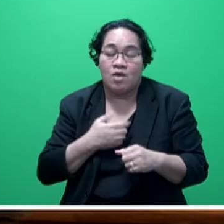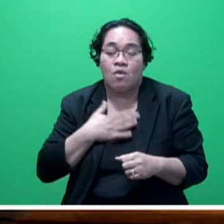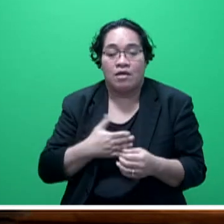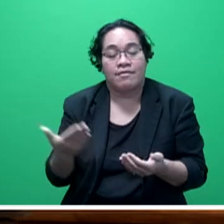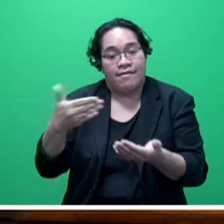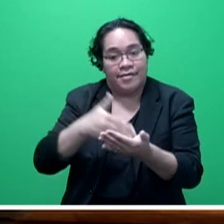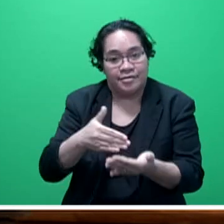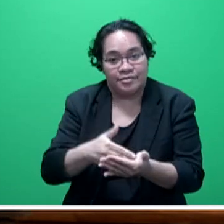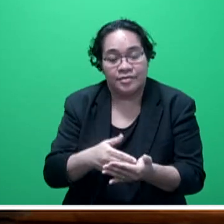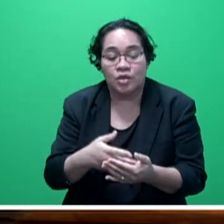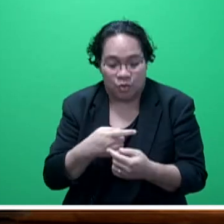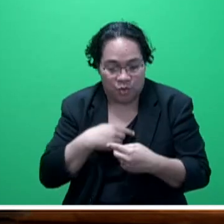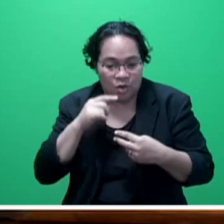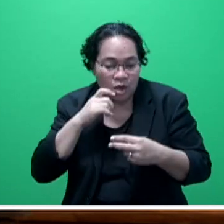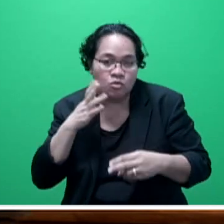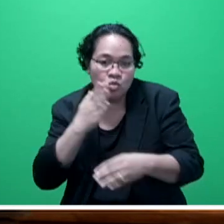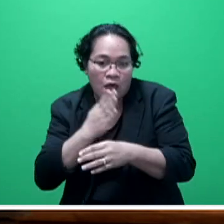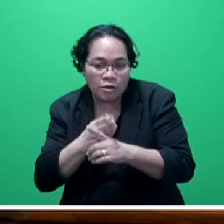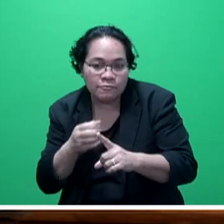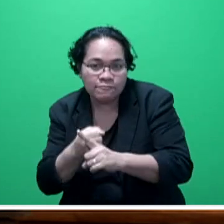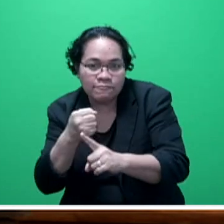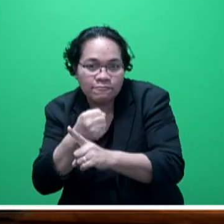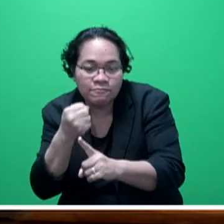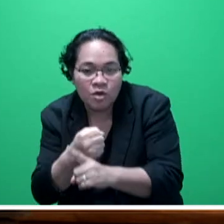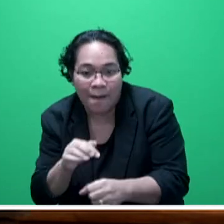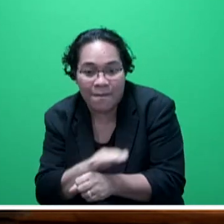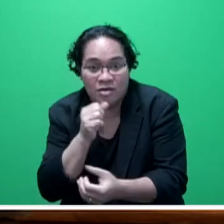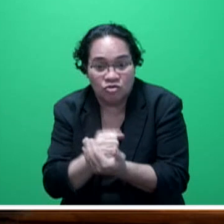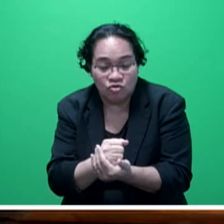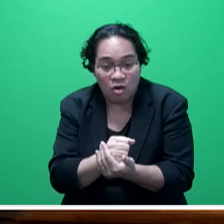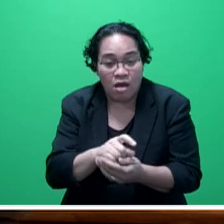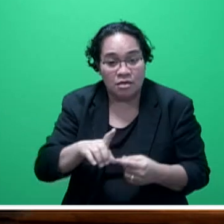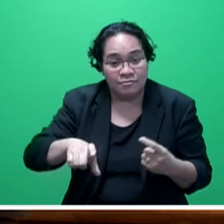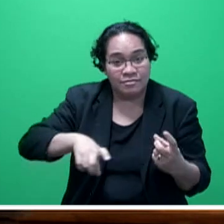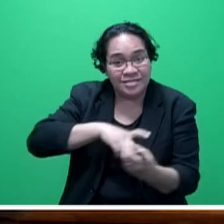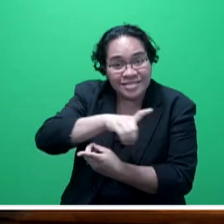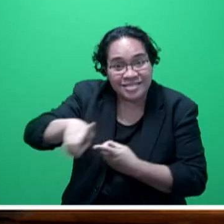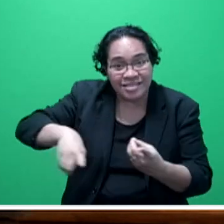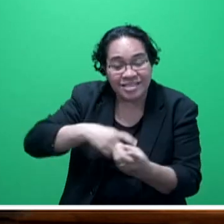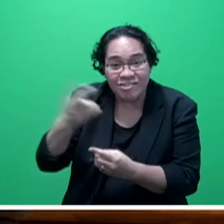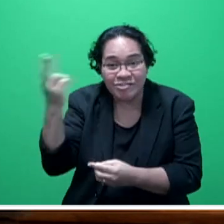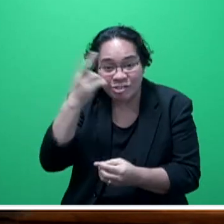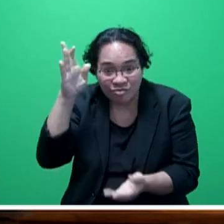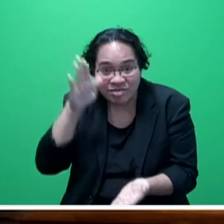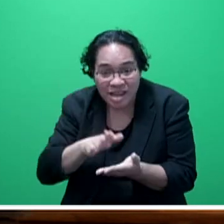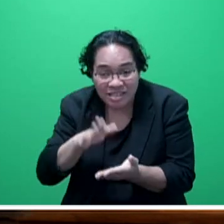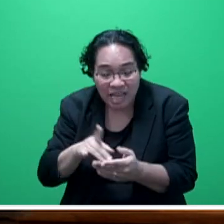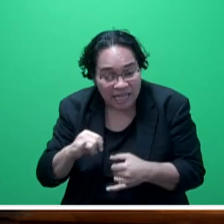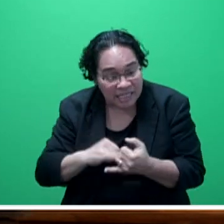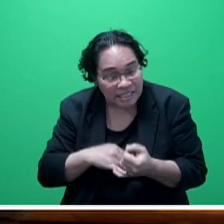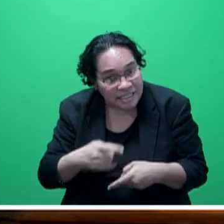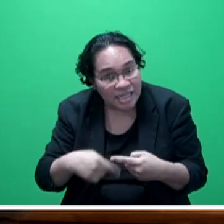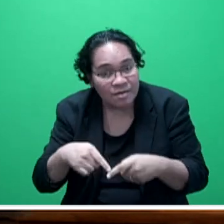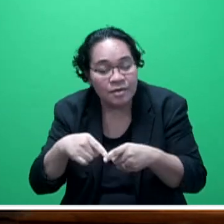we will work towards ensuring that disaster risk reduction and sustainability